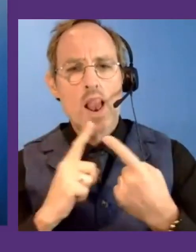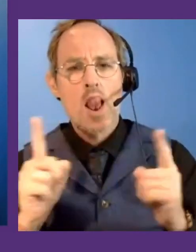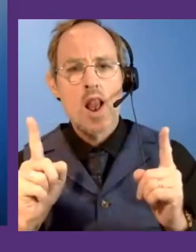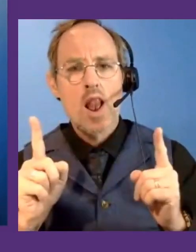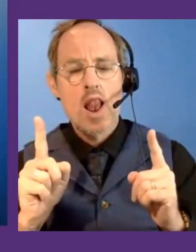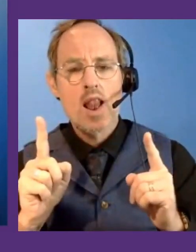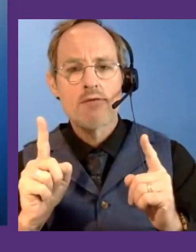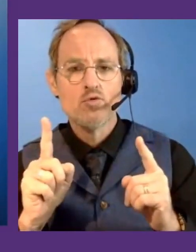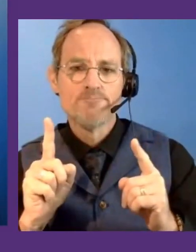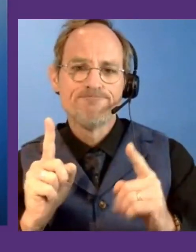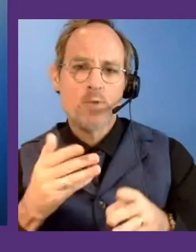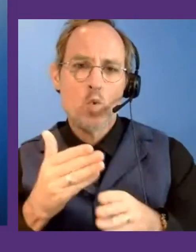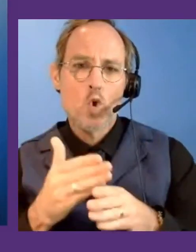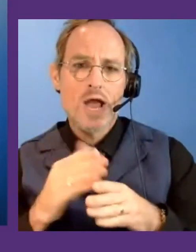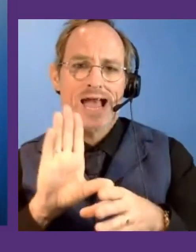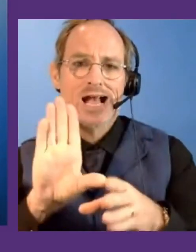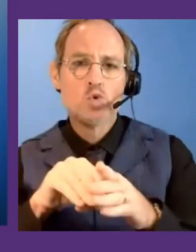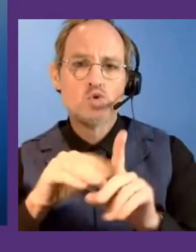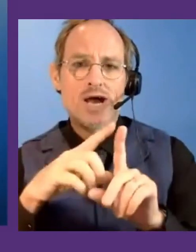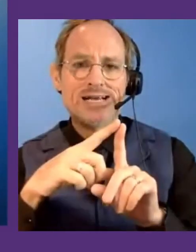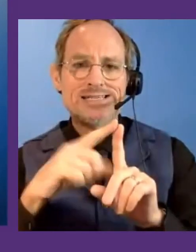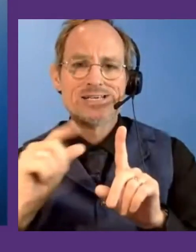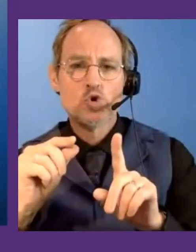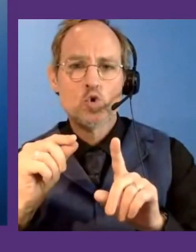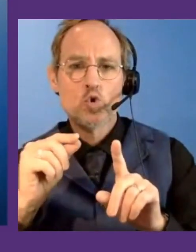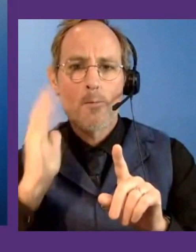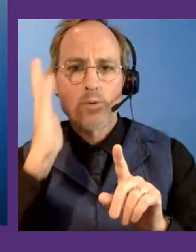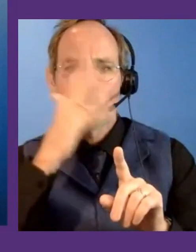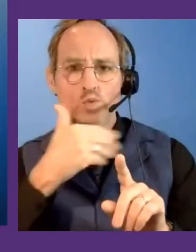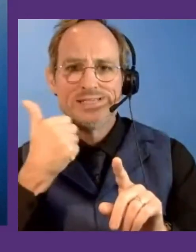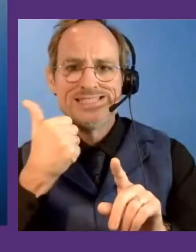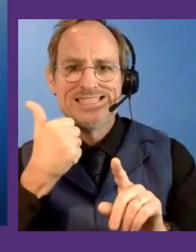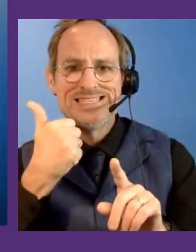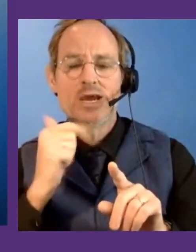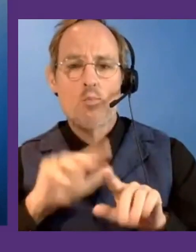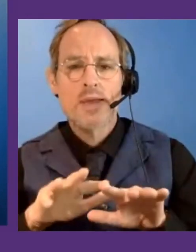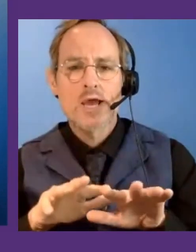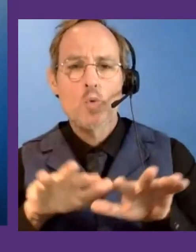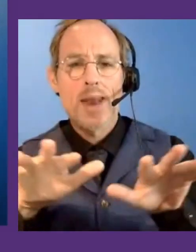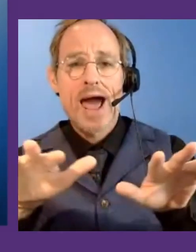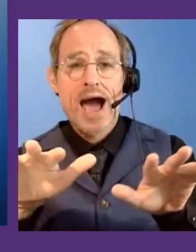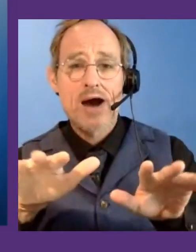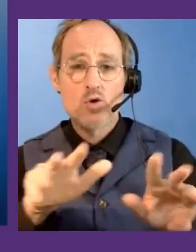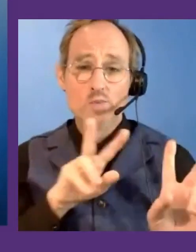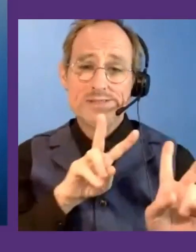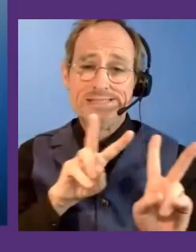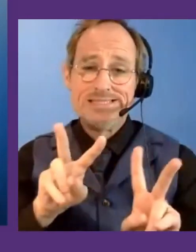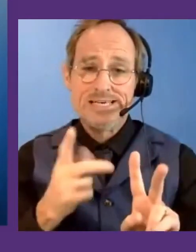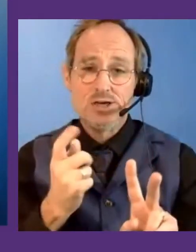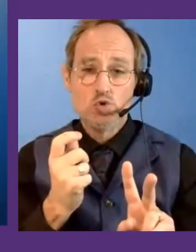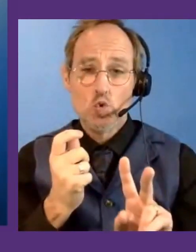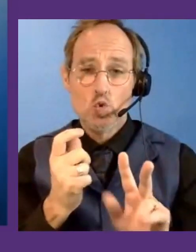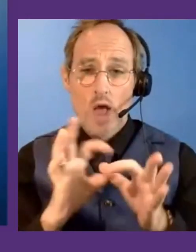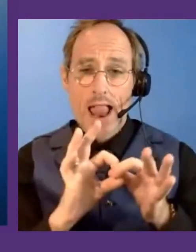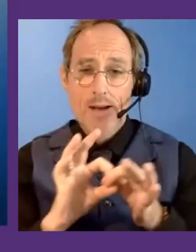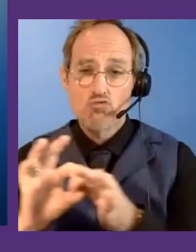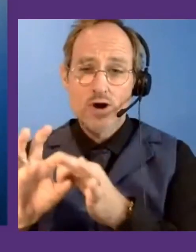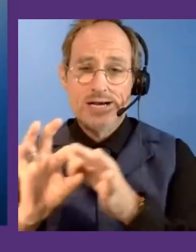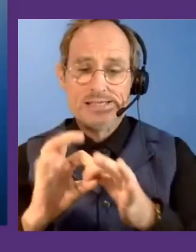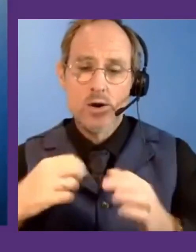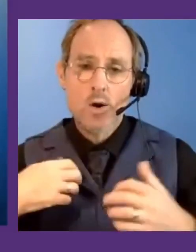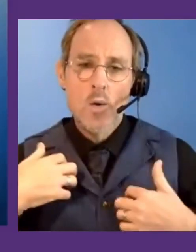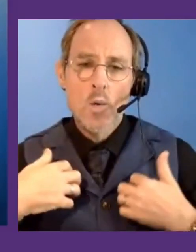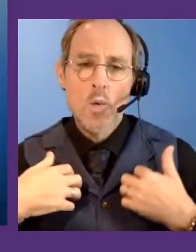inclusive digital beauty, which will be coming out. And you see that kind of collaboration. I'm really excited to hear that happen. Yeah. But I also want